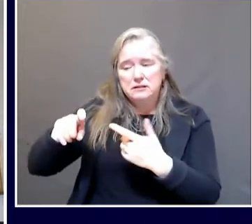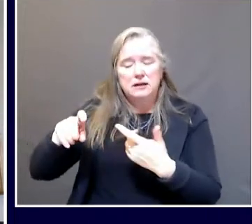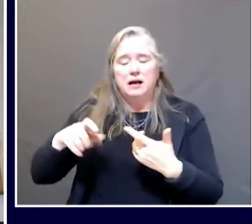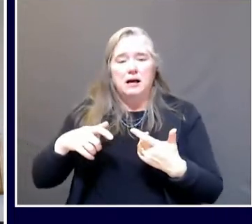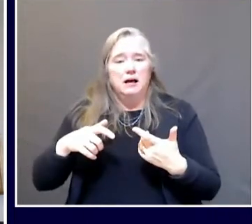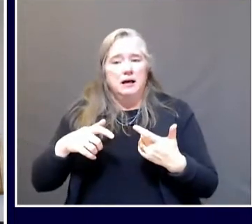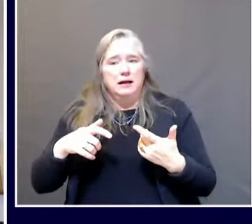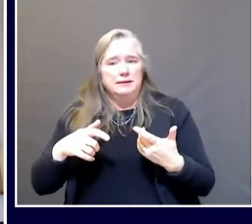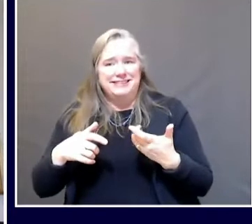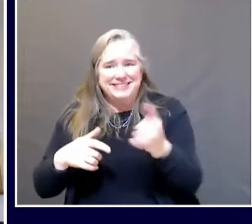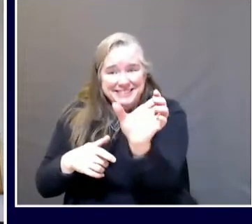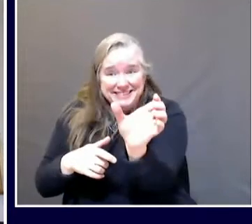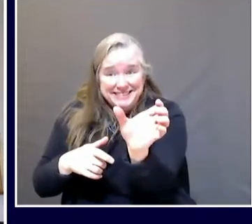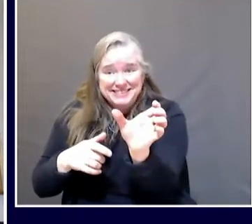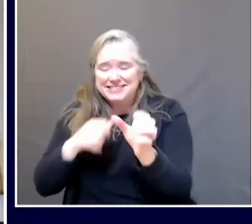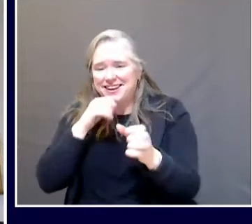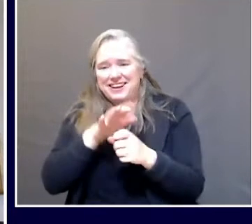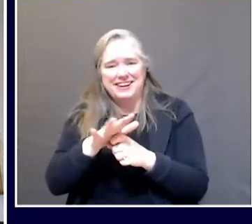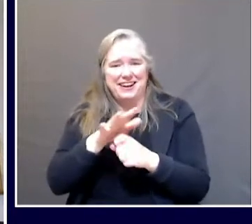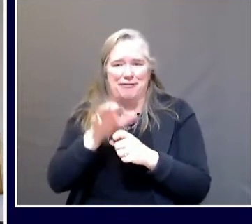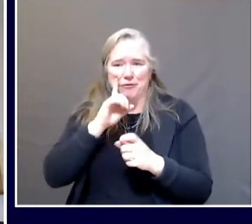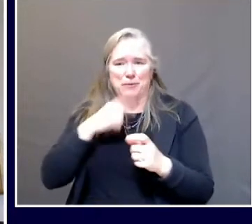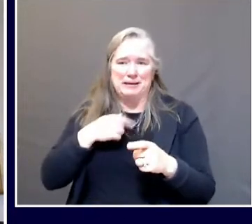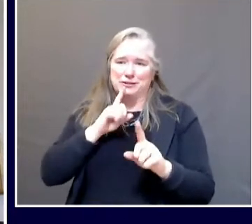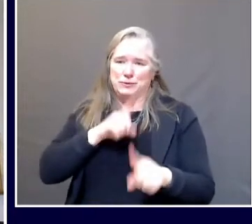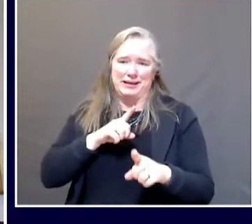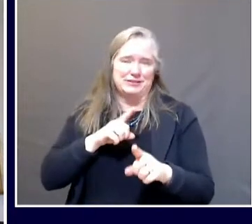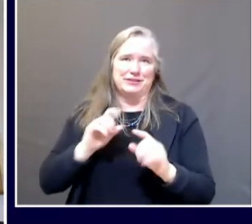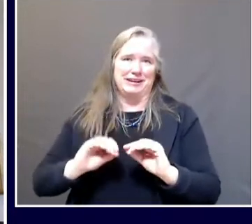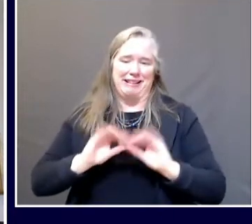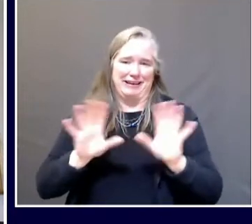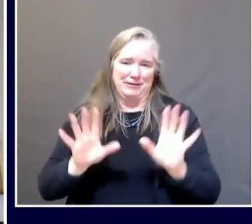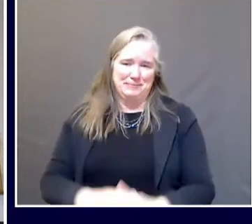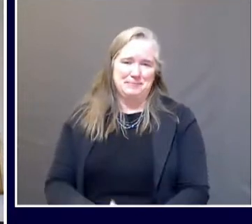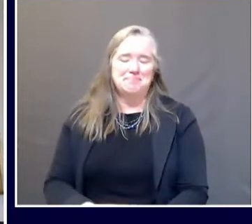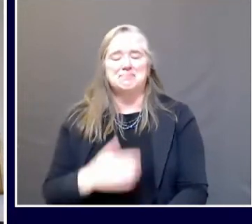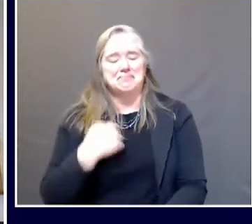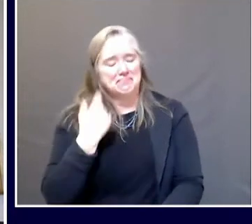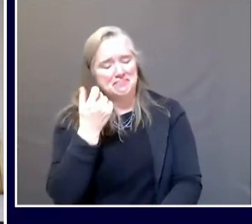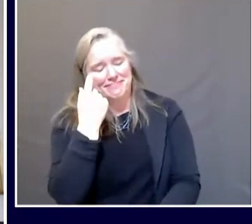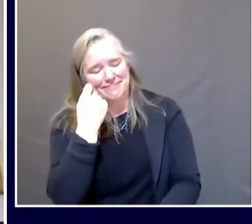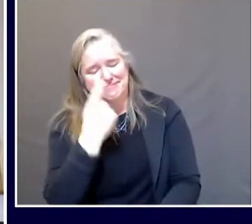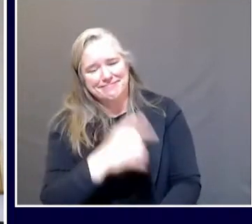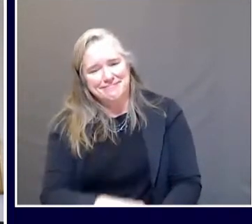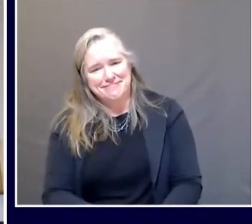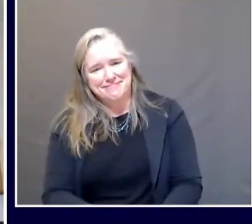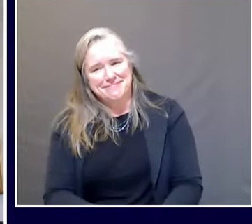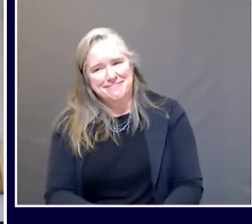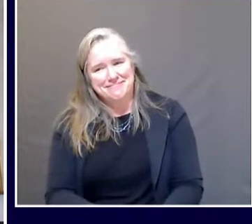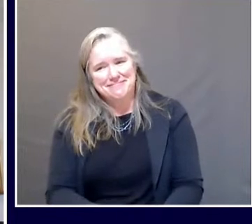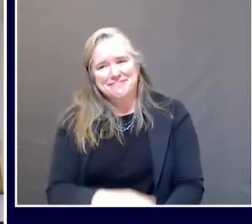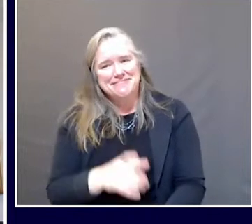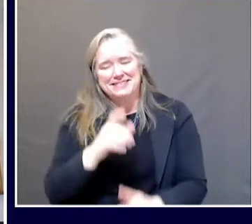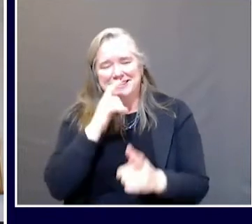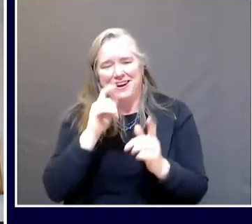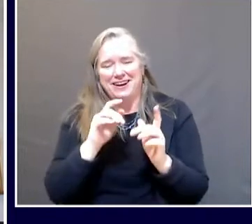your iPhone photo flashed in front of your computer camera. Yeah, that wasn't the resolution there wasn't